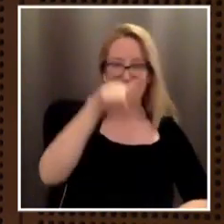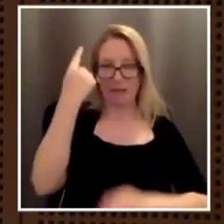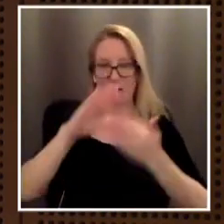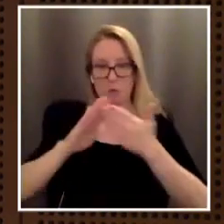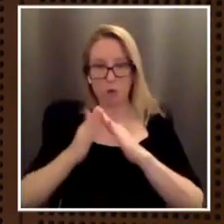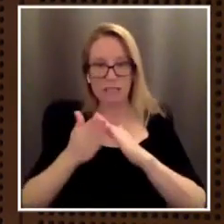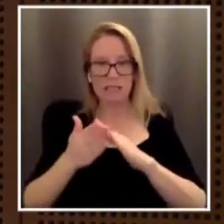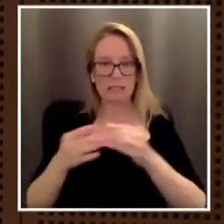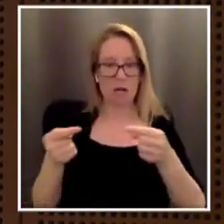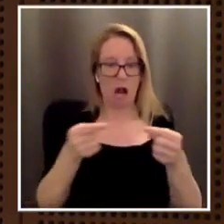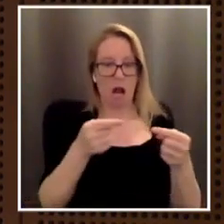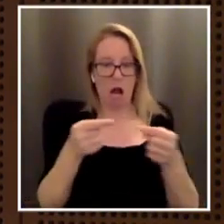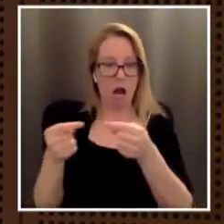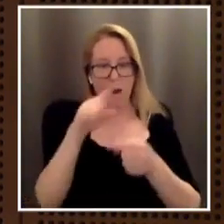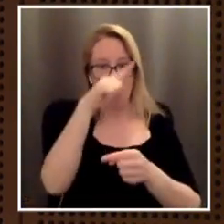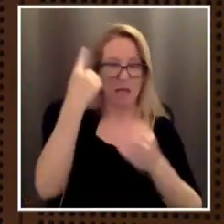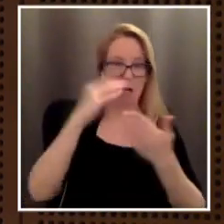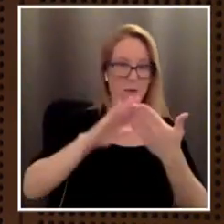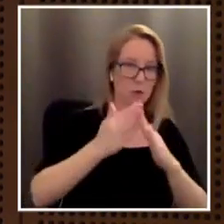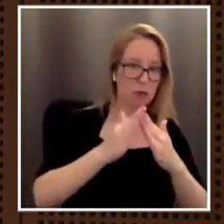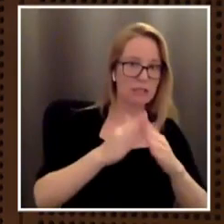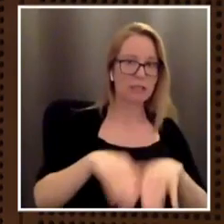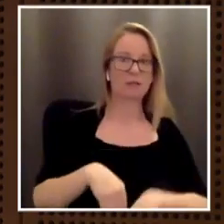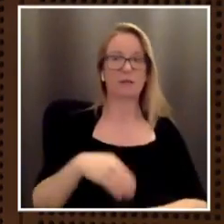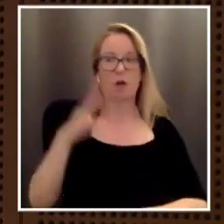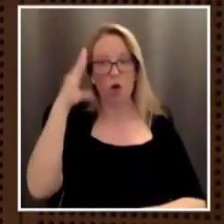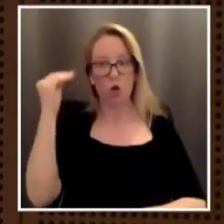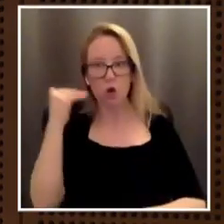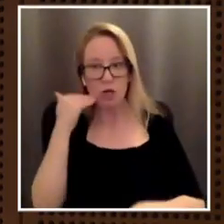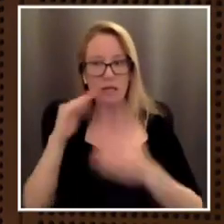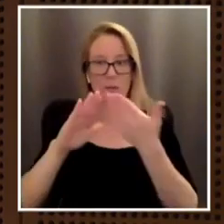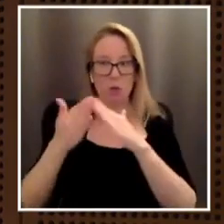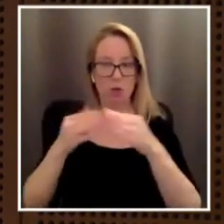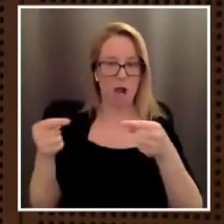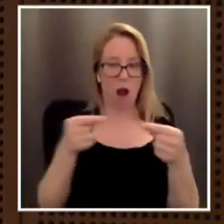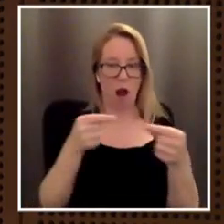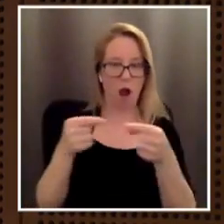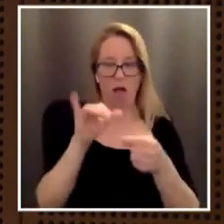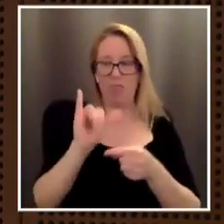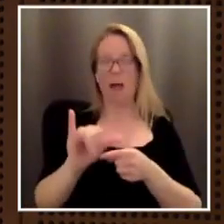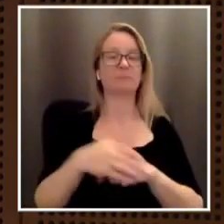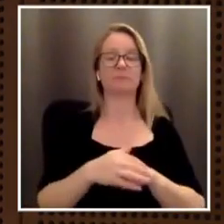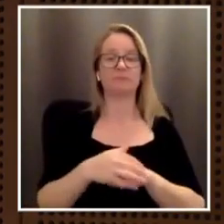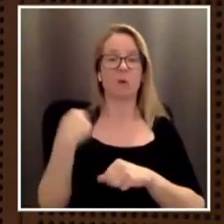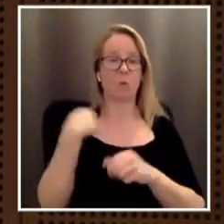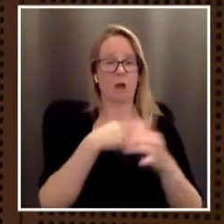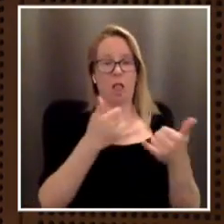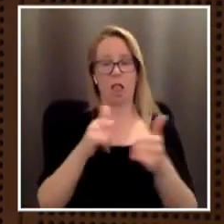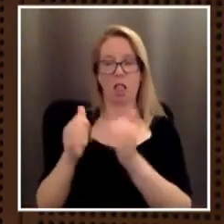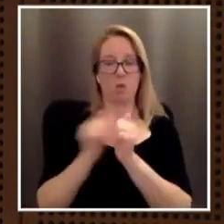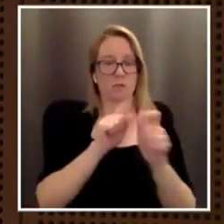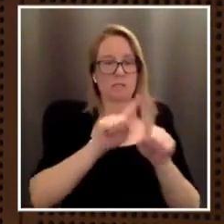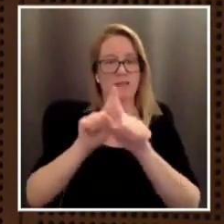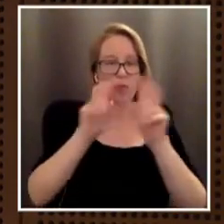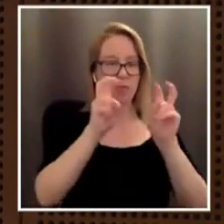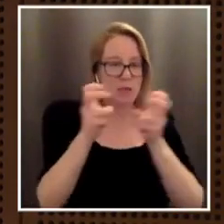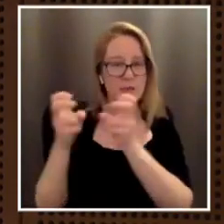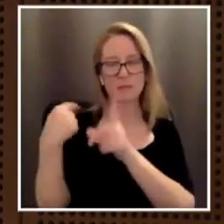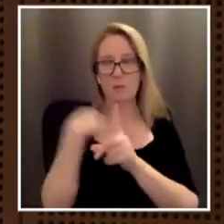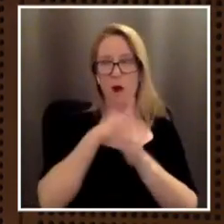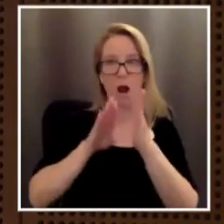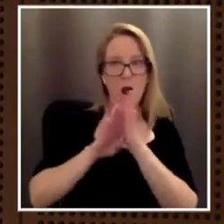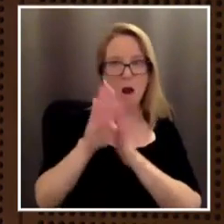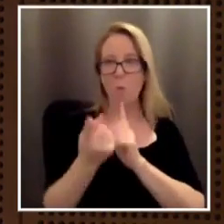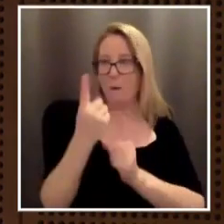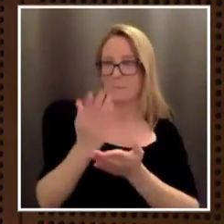the tensions between the Black community and the Korean community. And so he just played around with all of those themes and developed a whole big